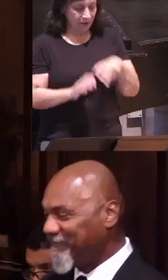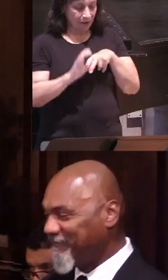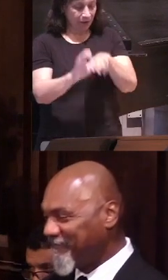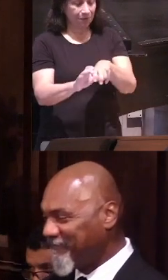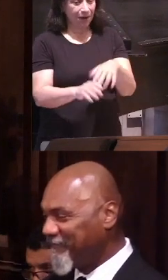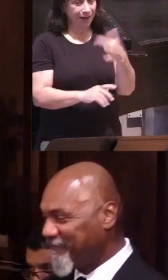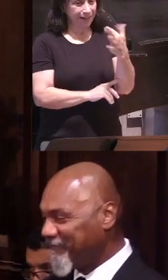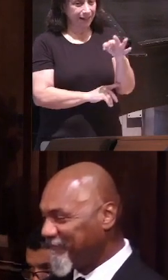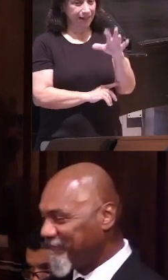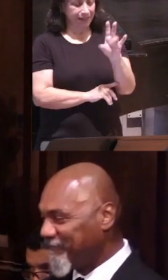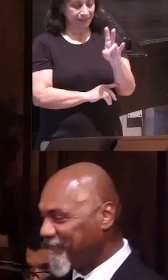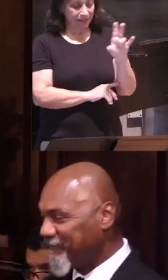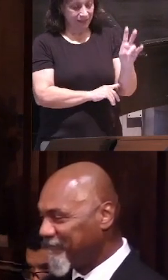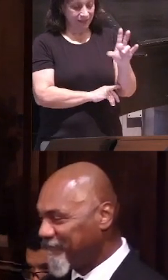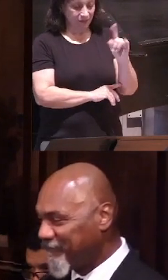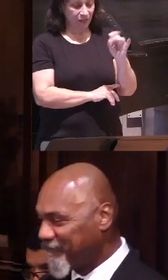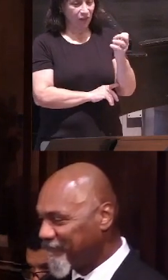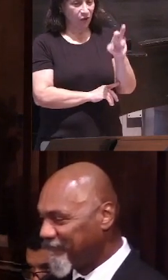Thunderbolt.